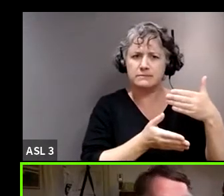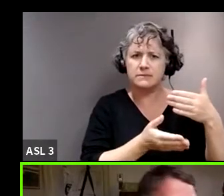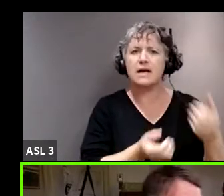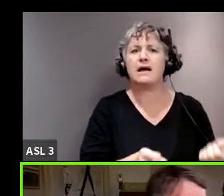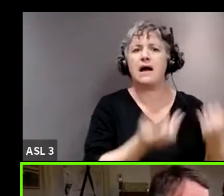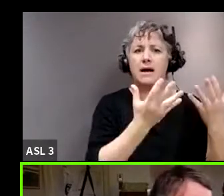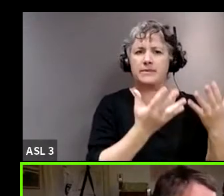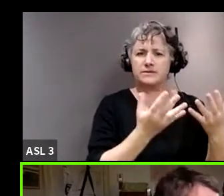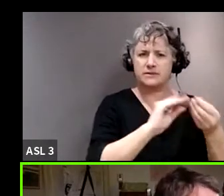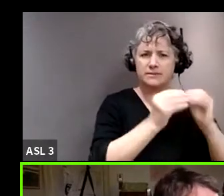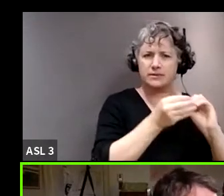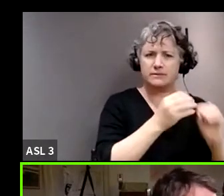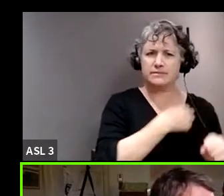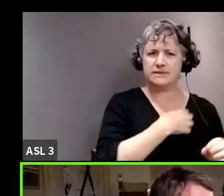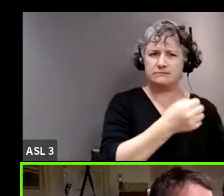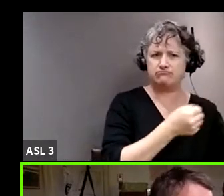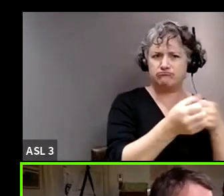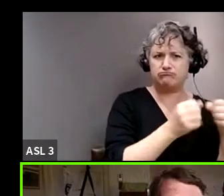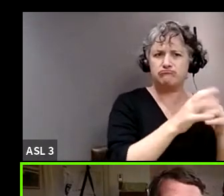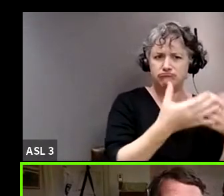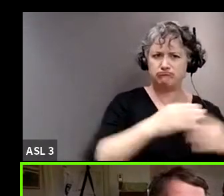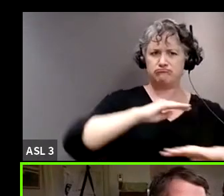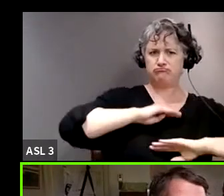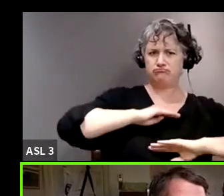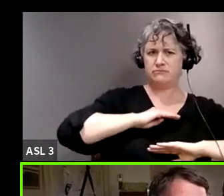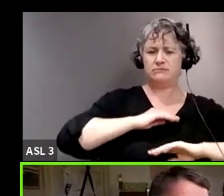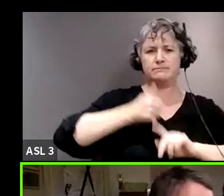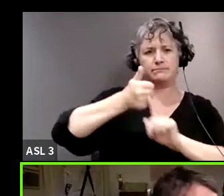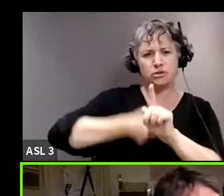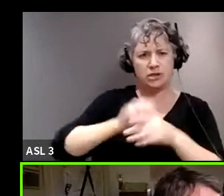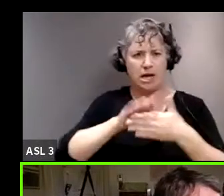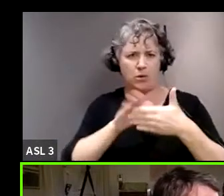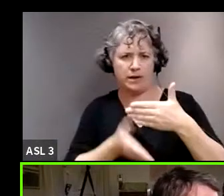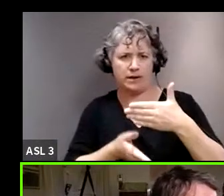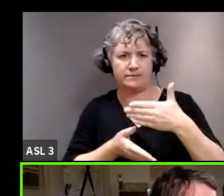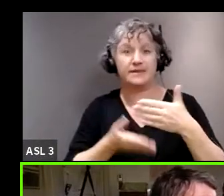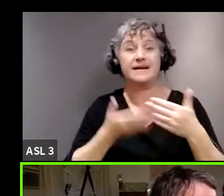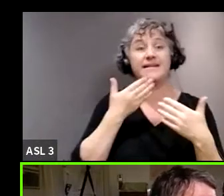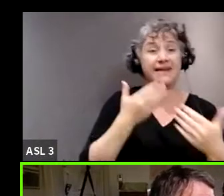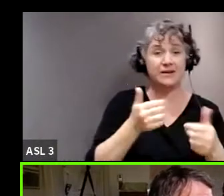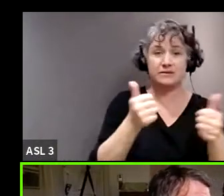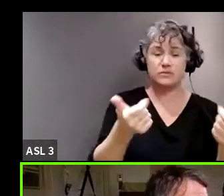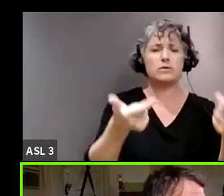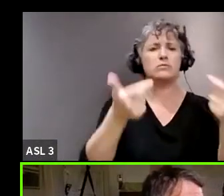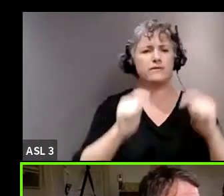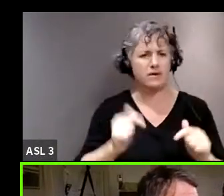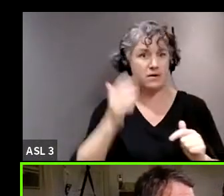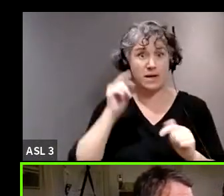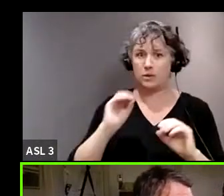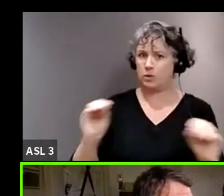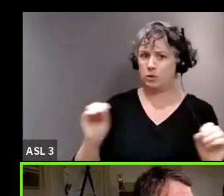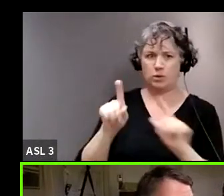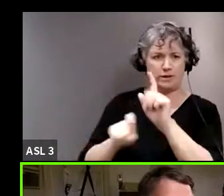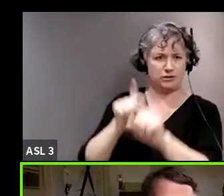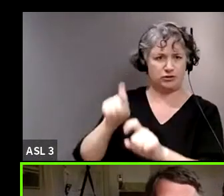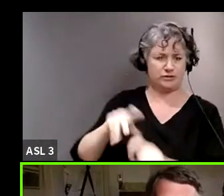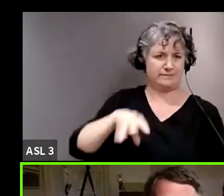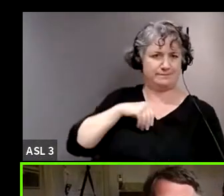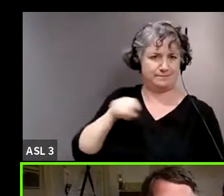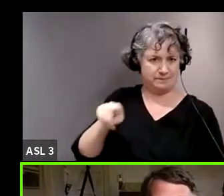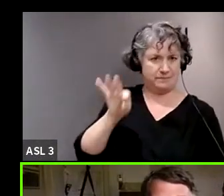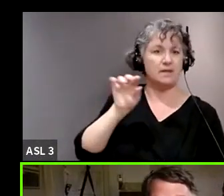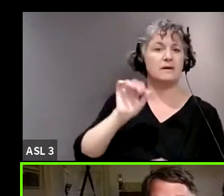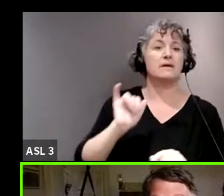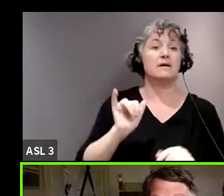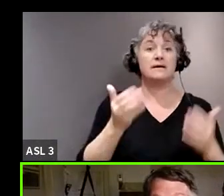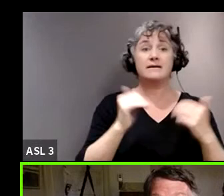adequate policing is so i thank you uh julia's not taking any questions so i'll move on to the next delegate which is sam hirsch